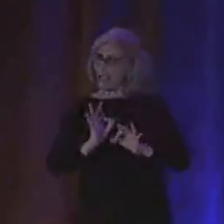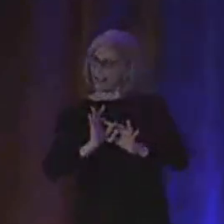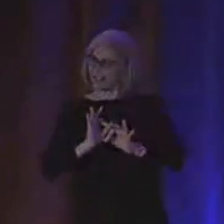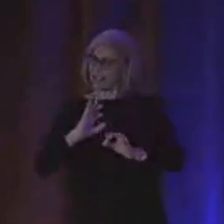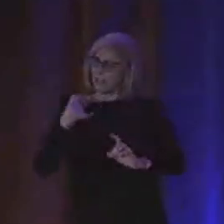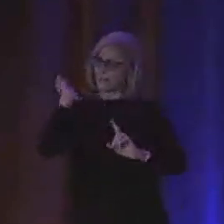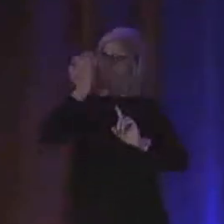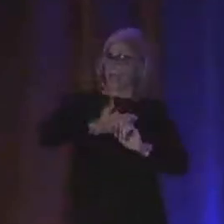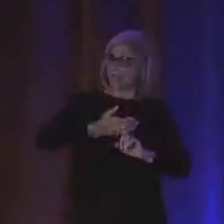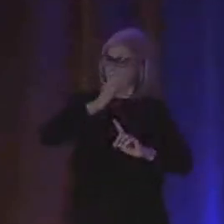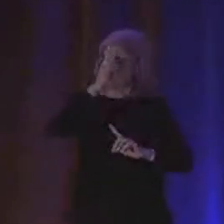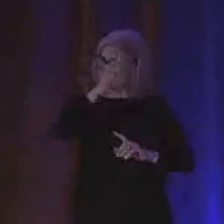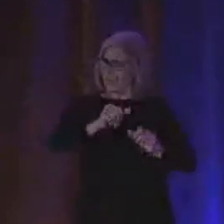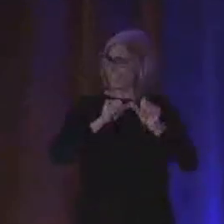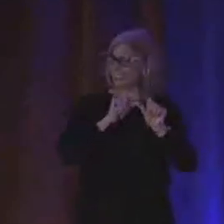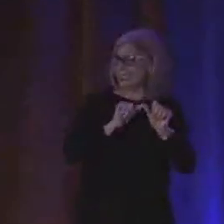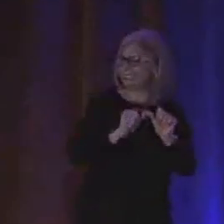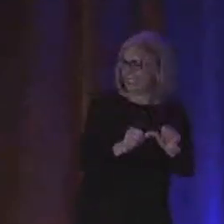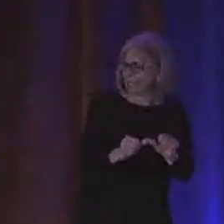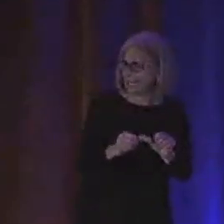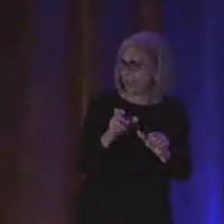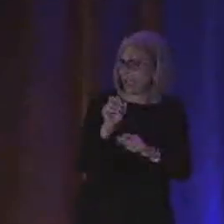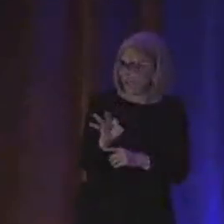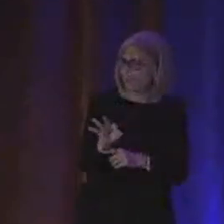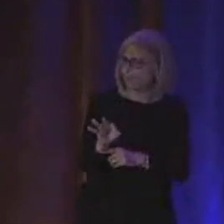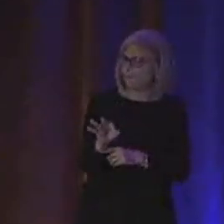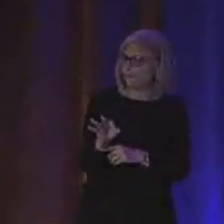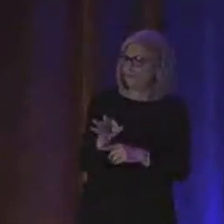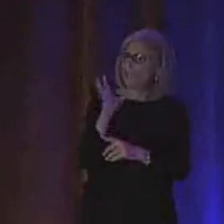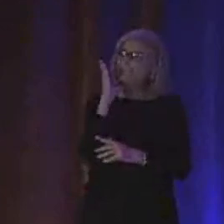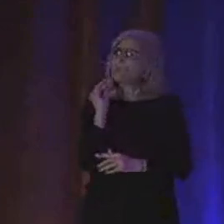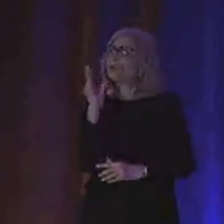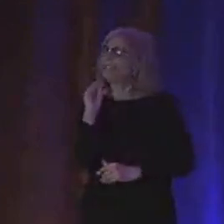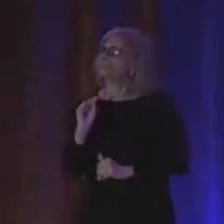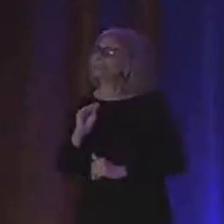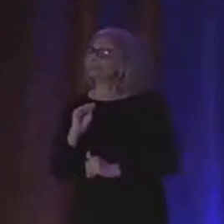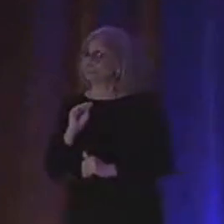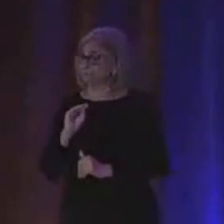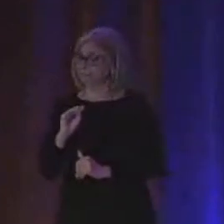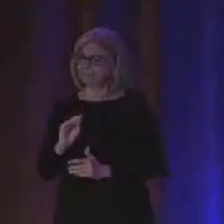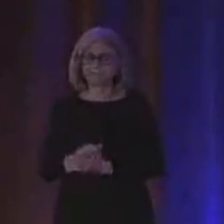create consistency of experience.